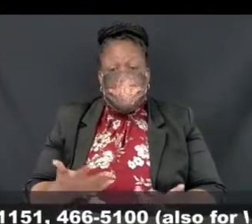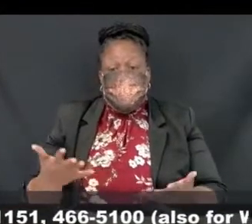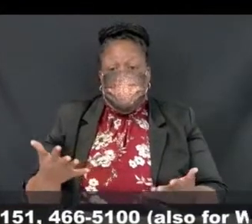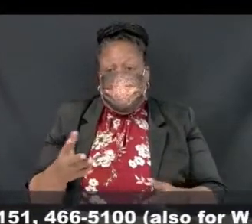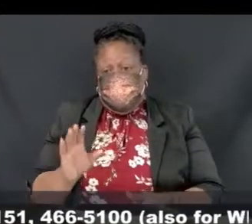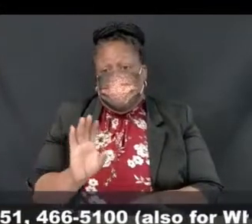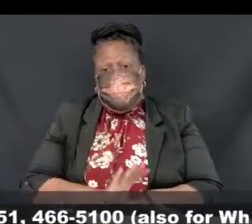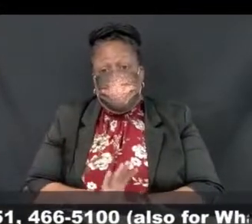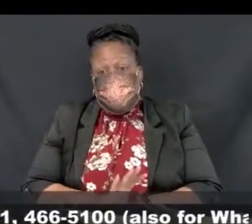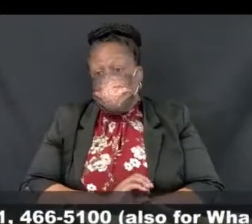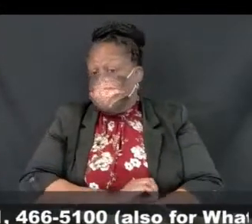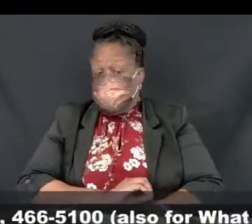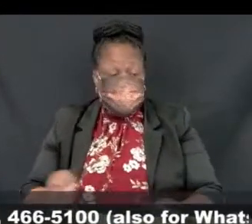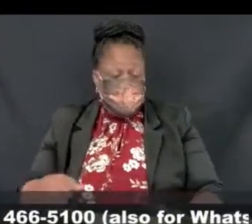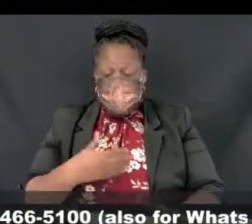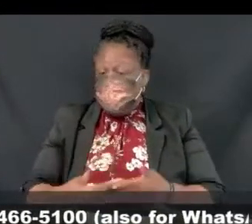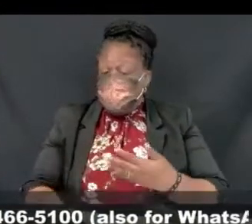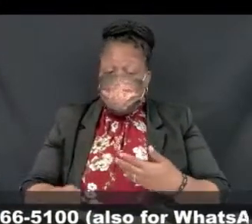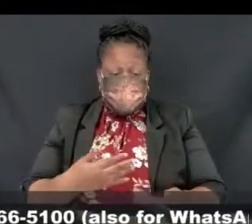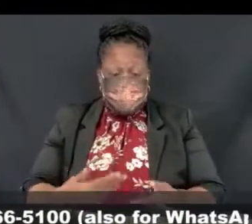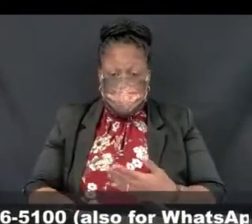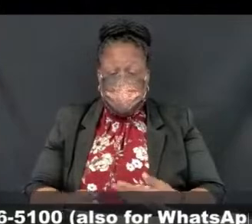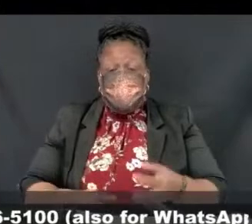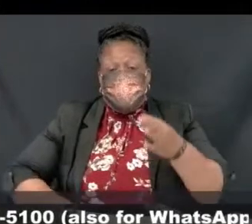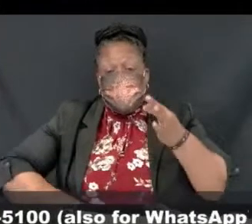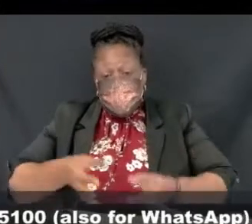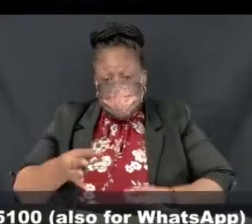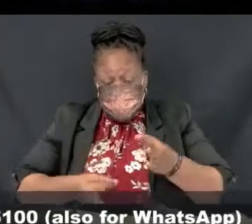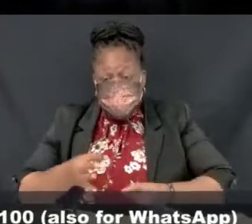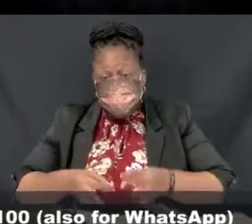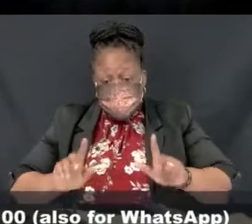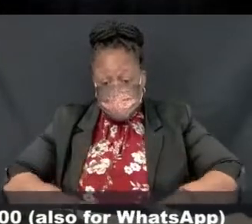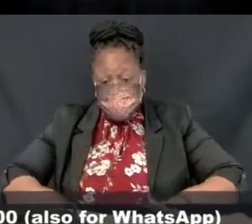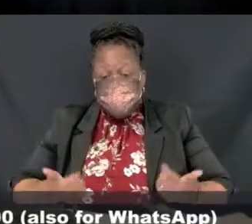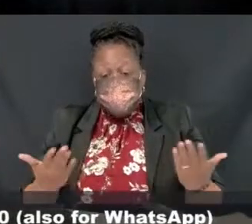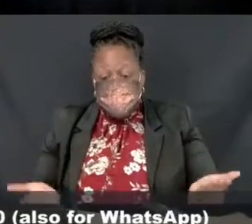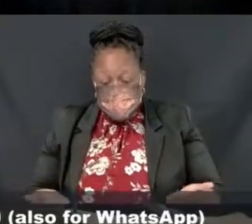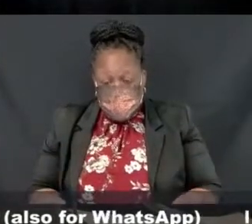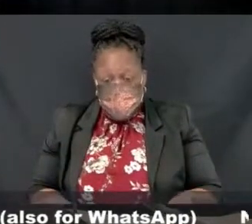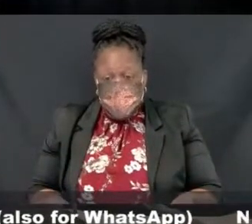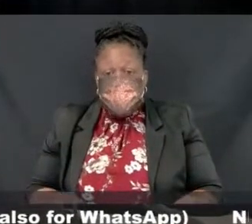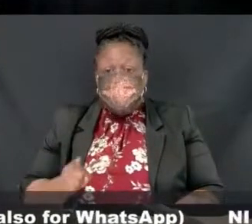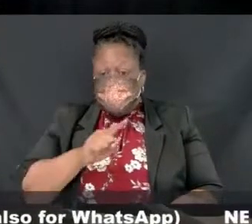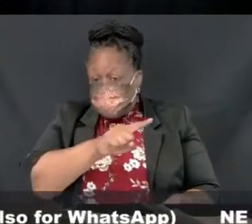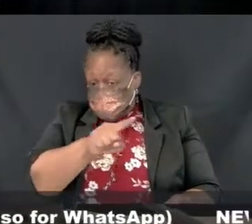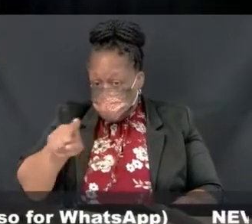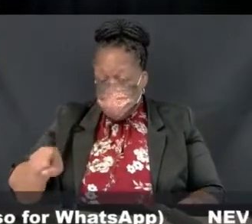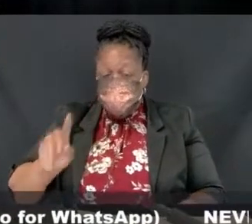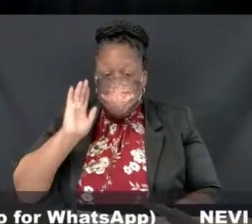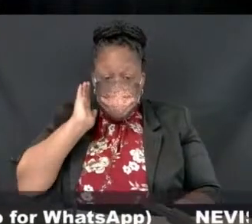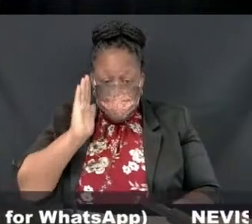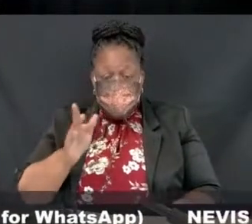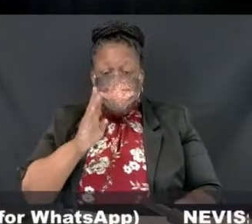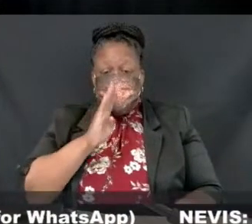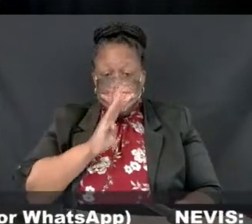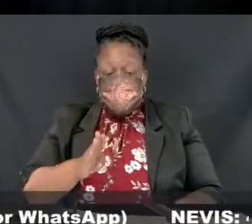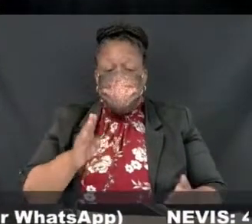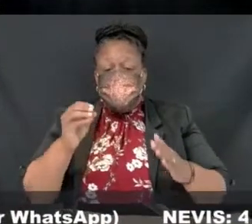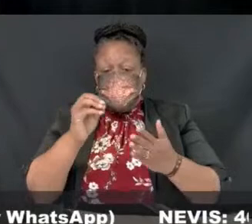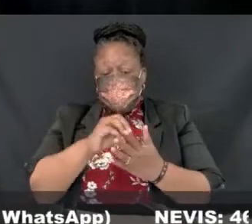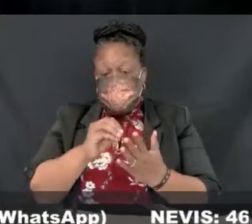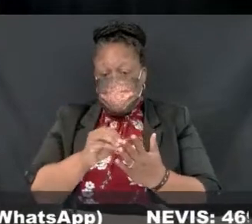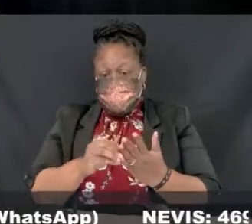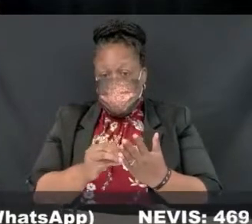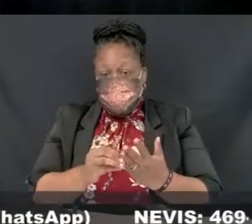Kitts or Nevis is your country of residence, you are to be counted. Your household should